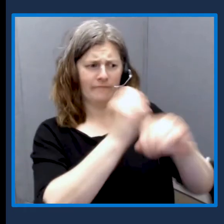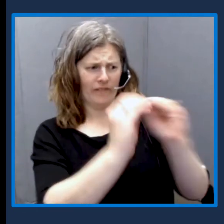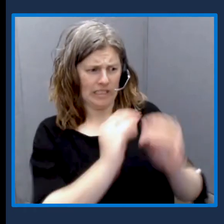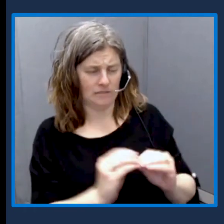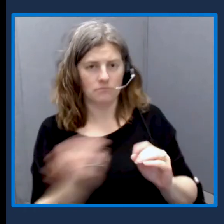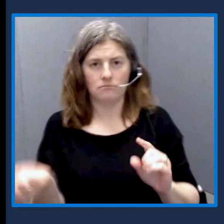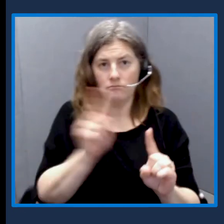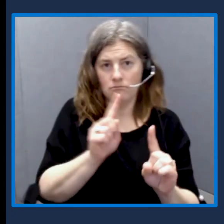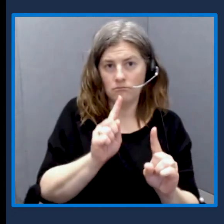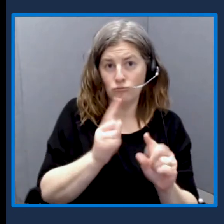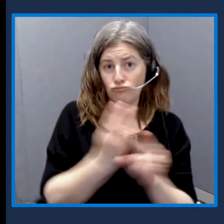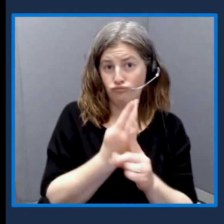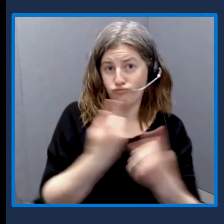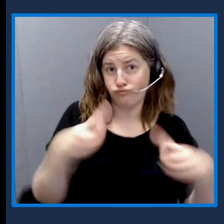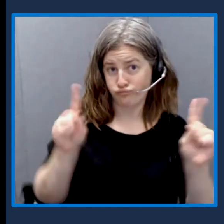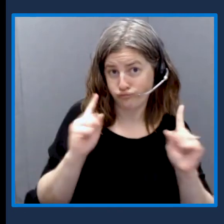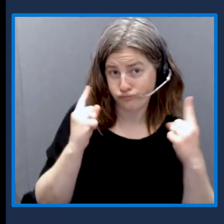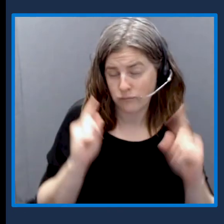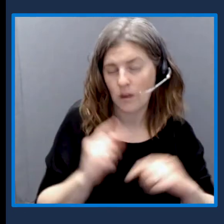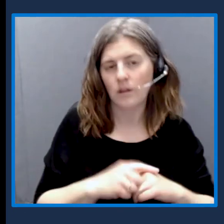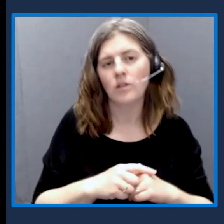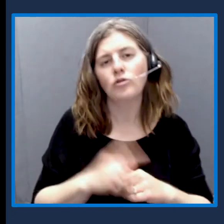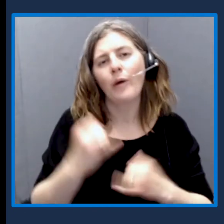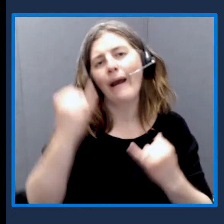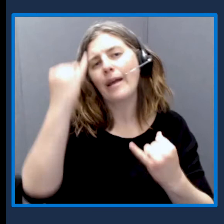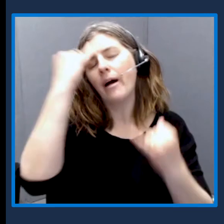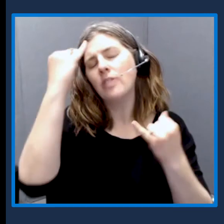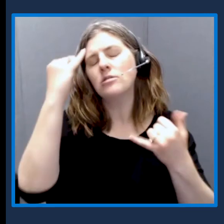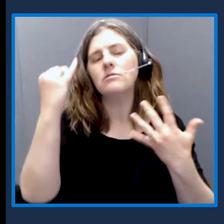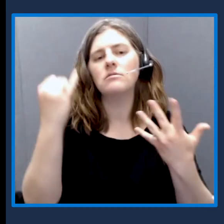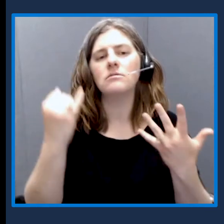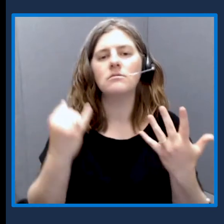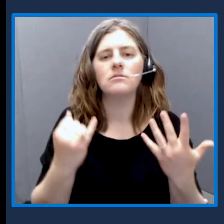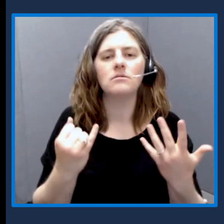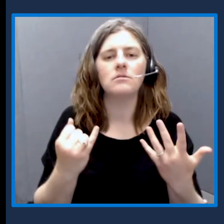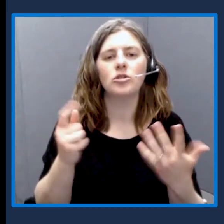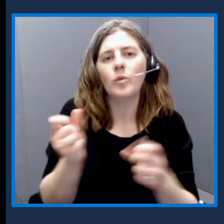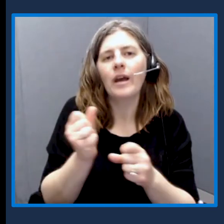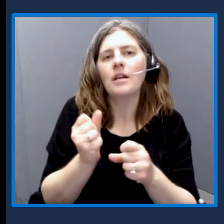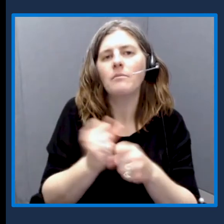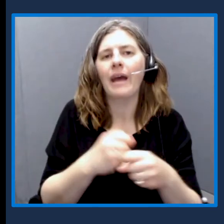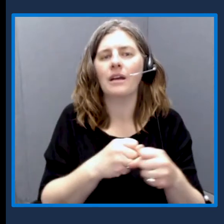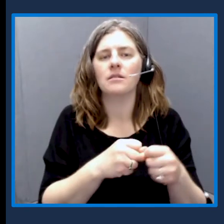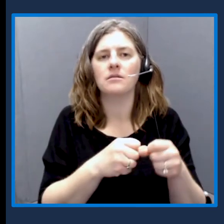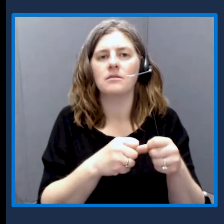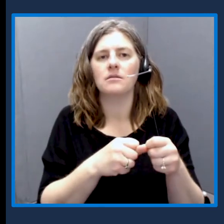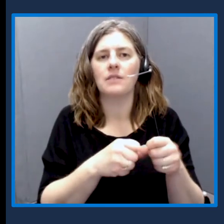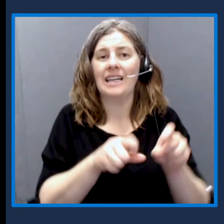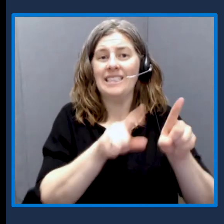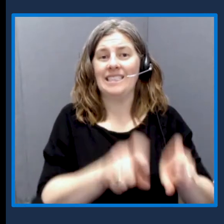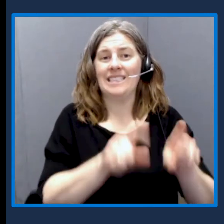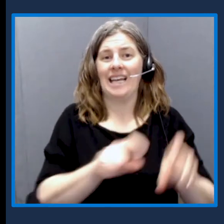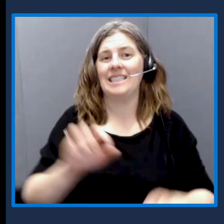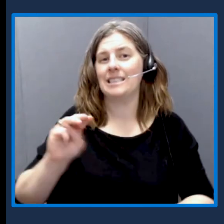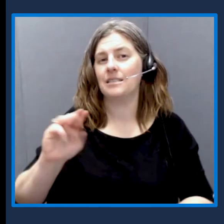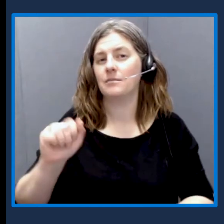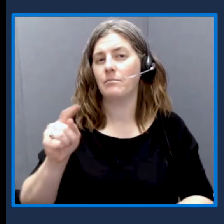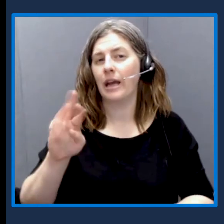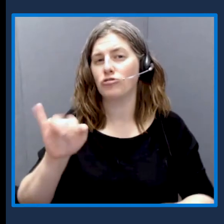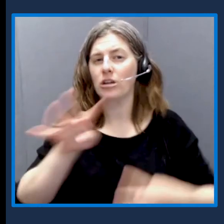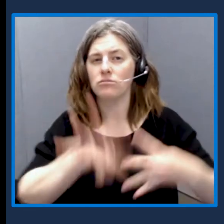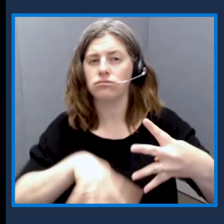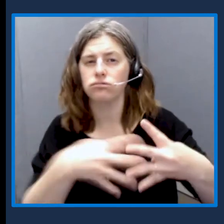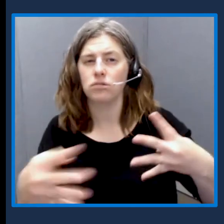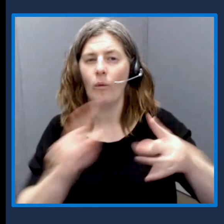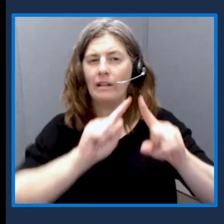you can imagine, there are, you could create a test matrix with all of